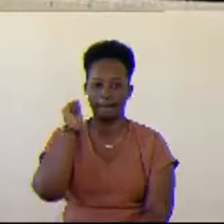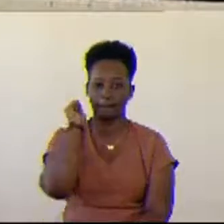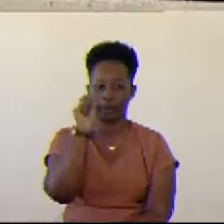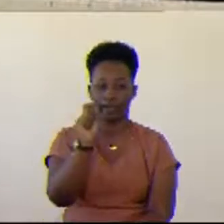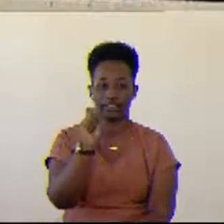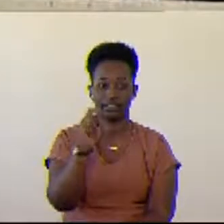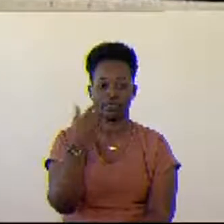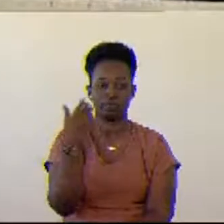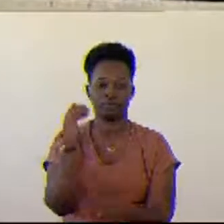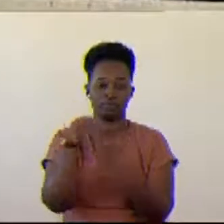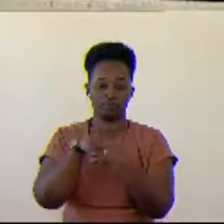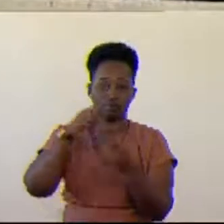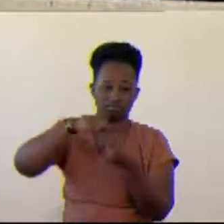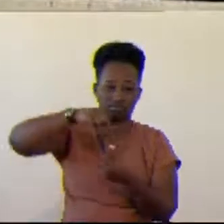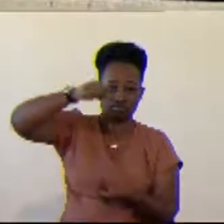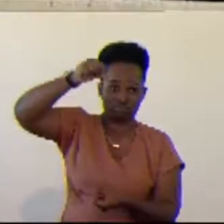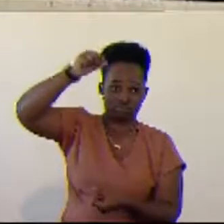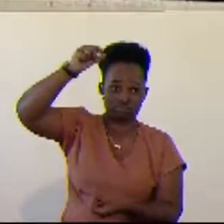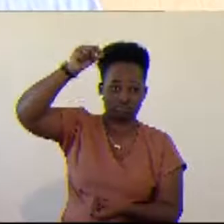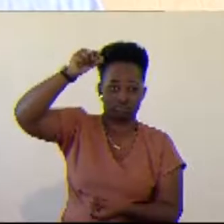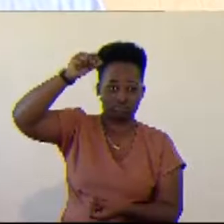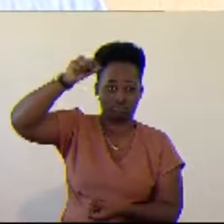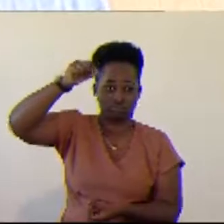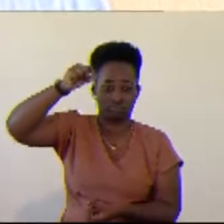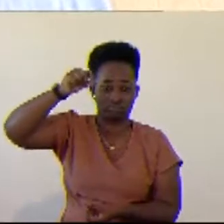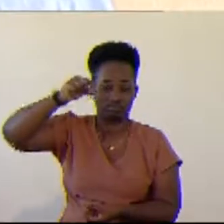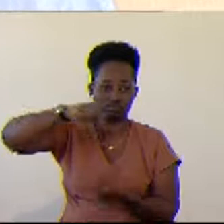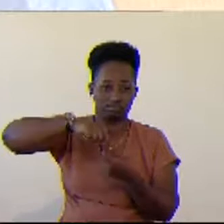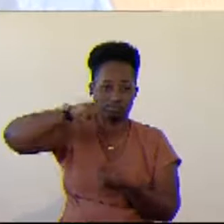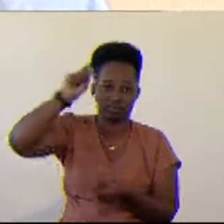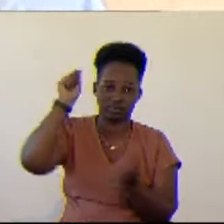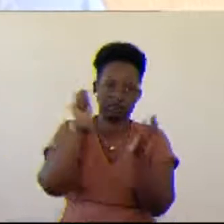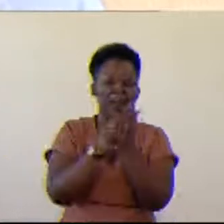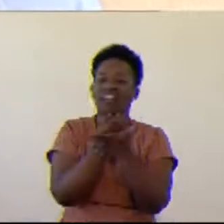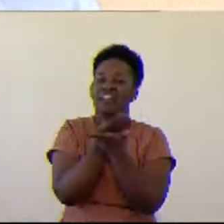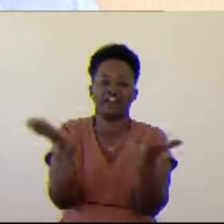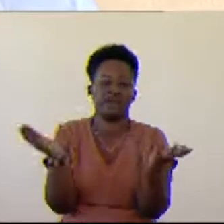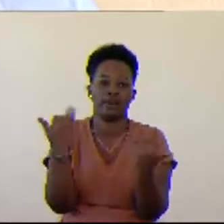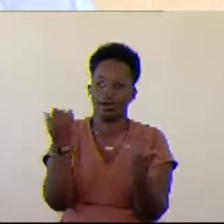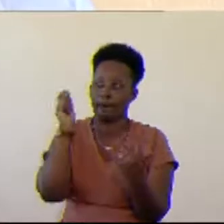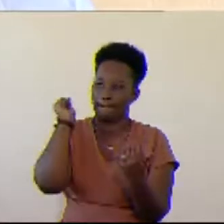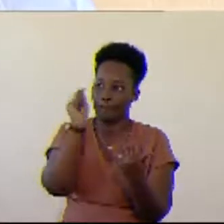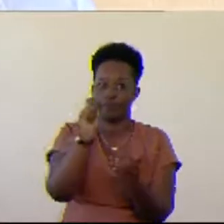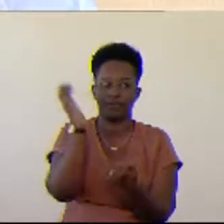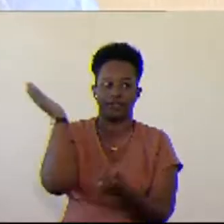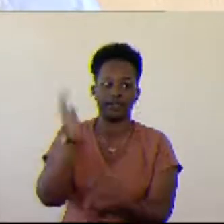the string. Any point along this string. Any point. So let me mark that point